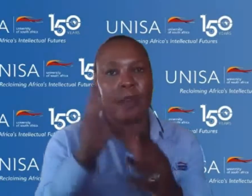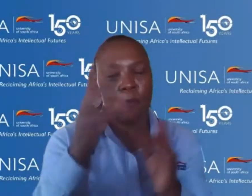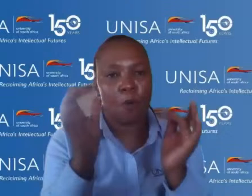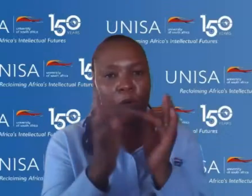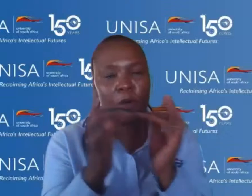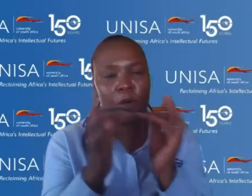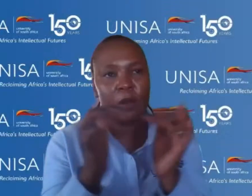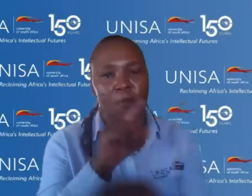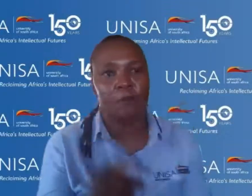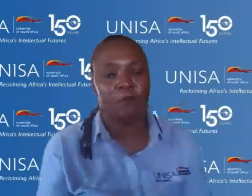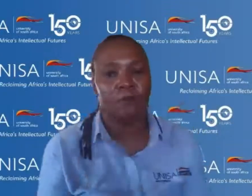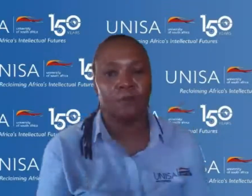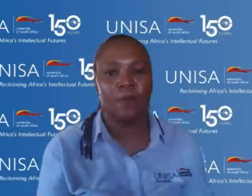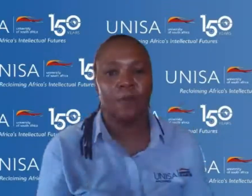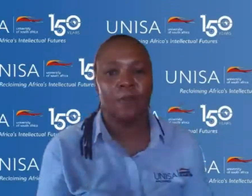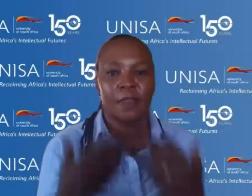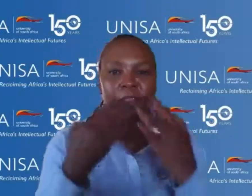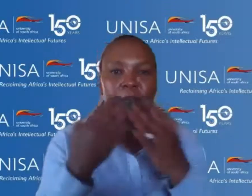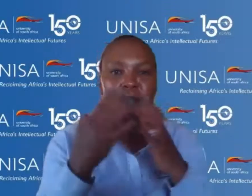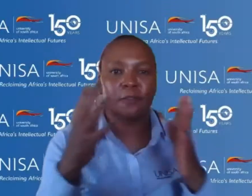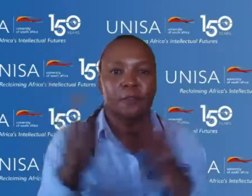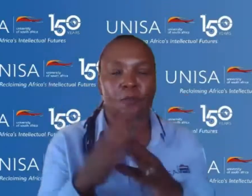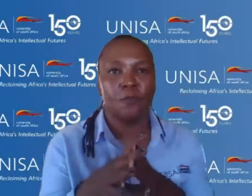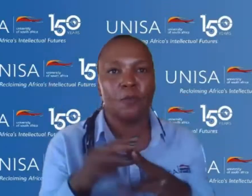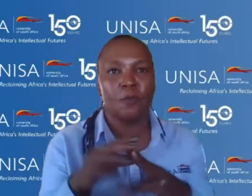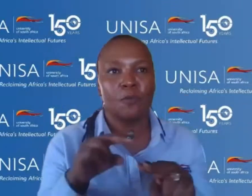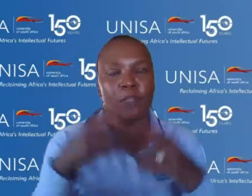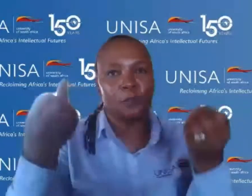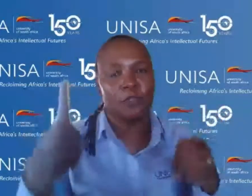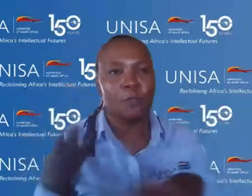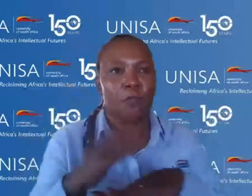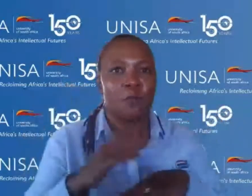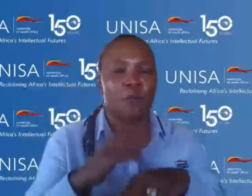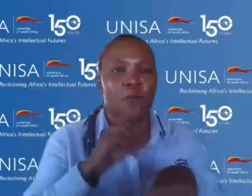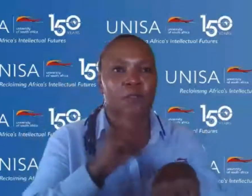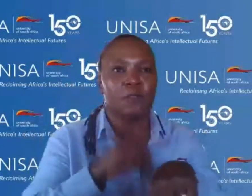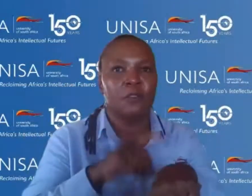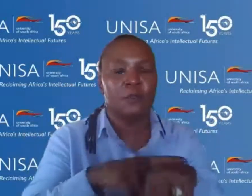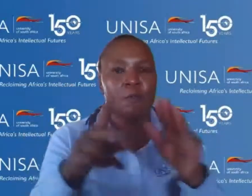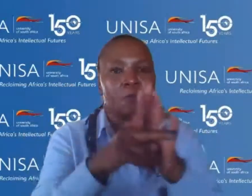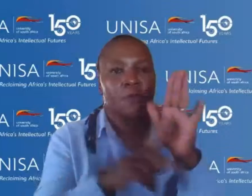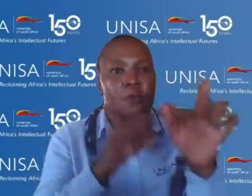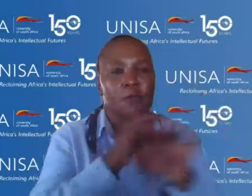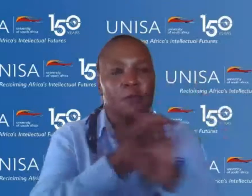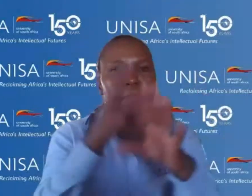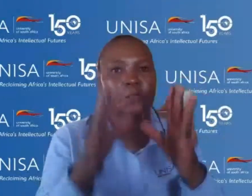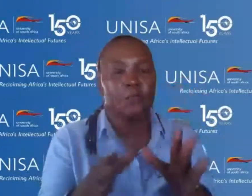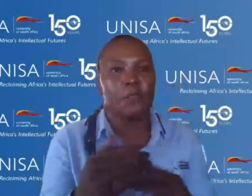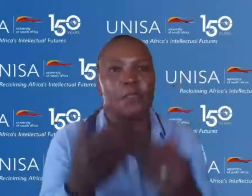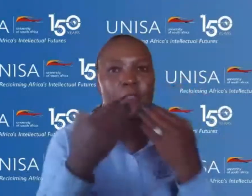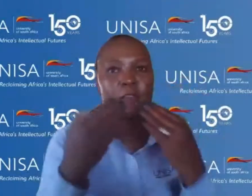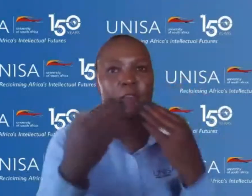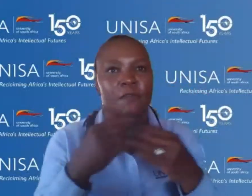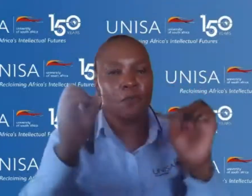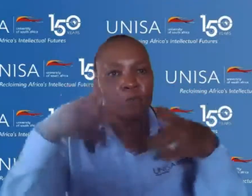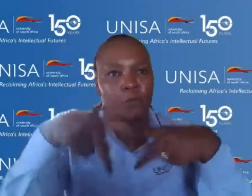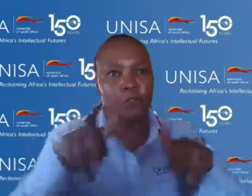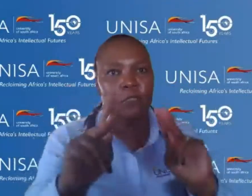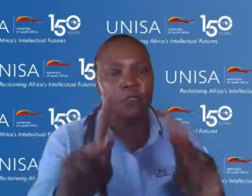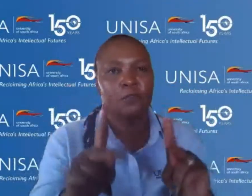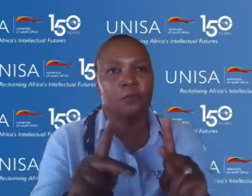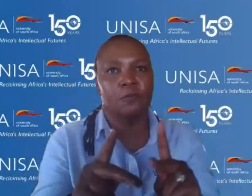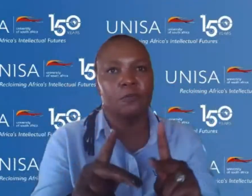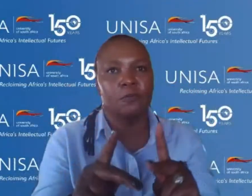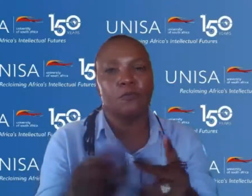Thank you, colleagues. Without wasting more time, Program Director, thank you for the opportunity. Over to you. Thank